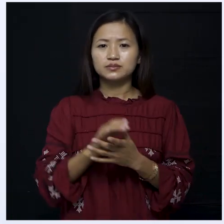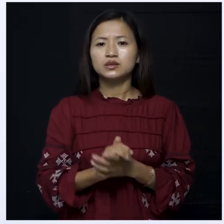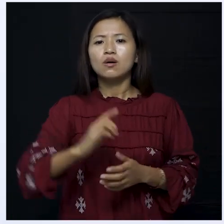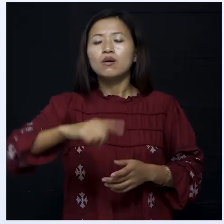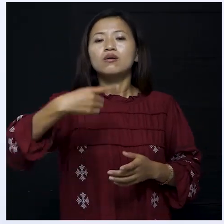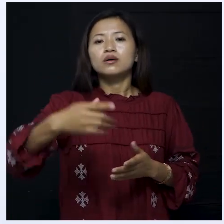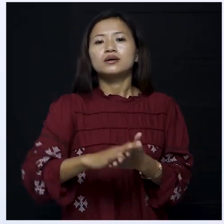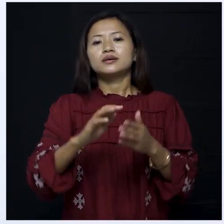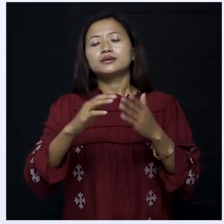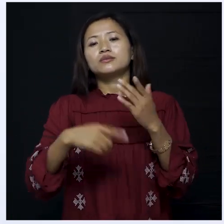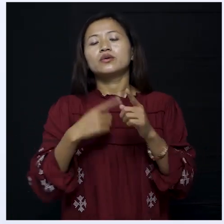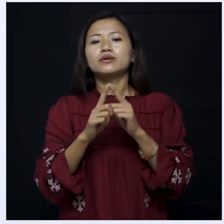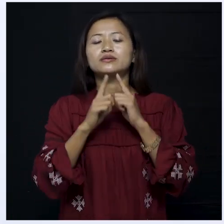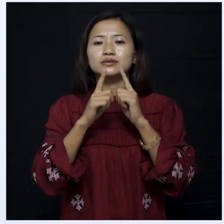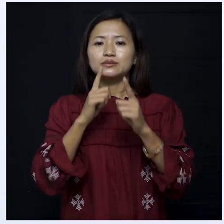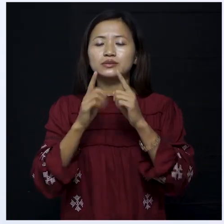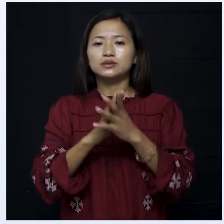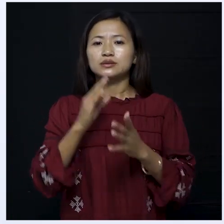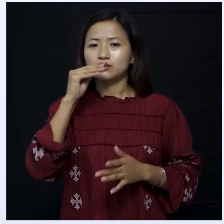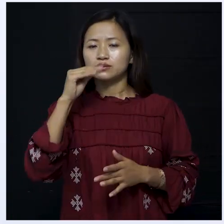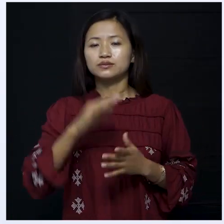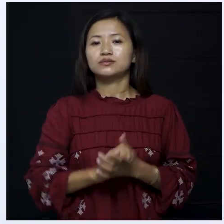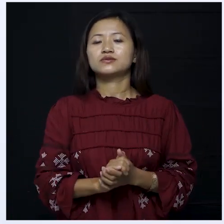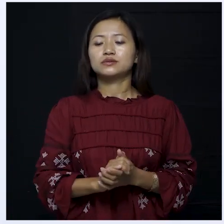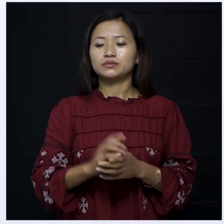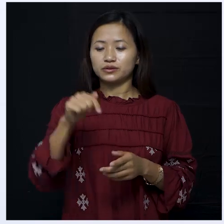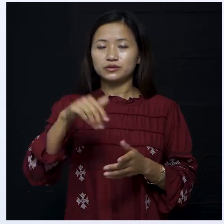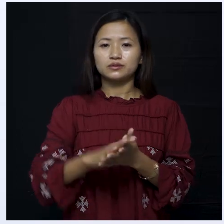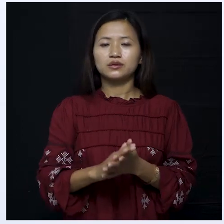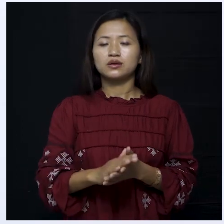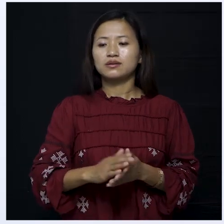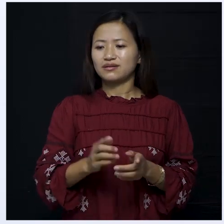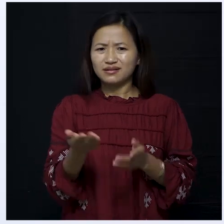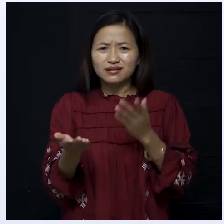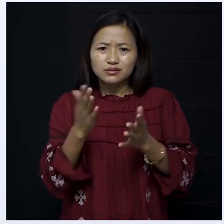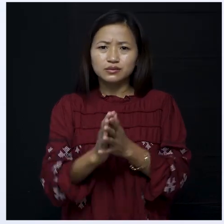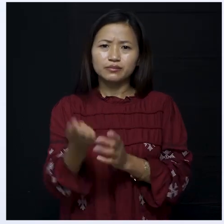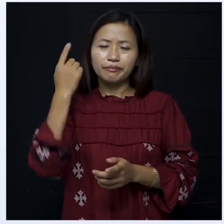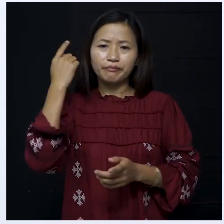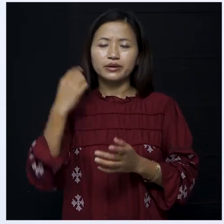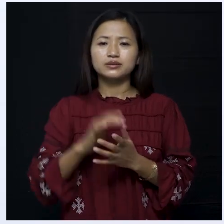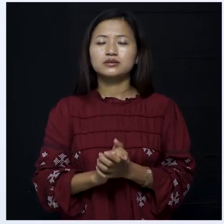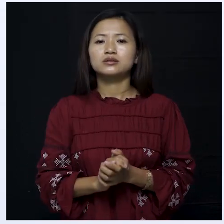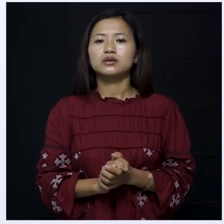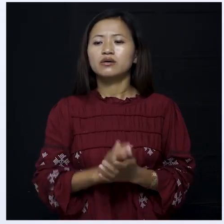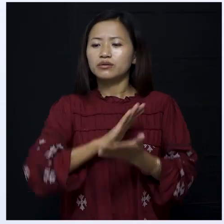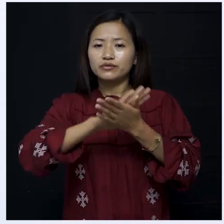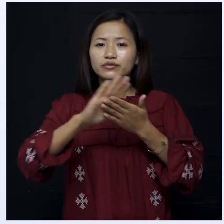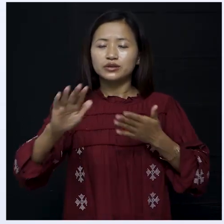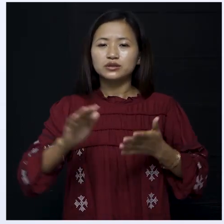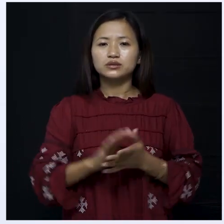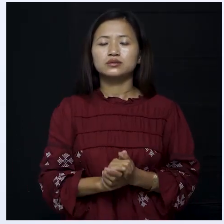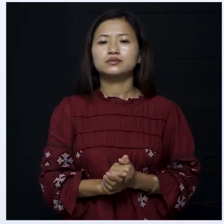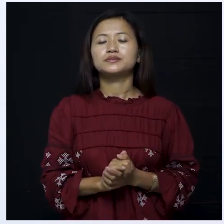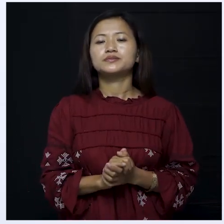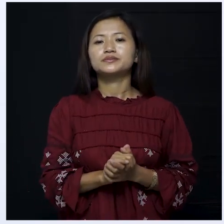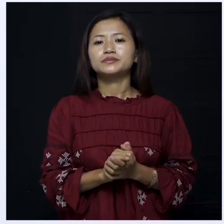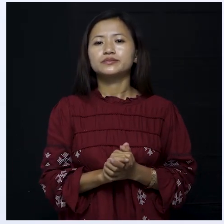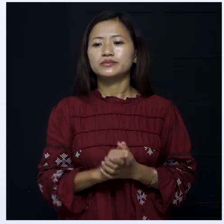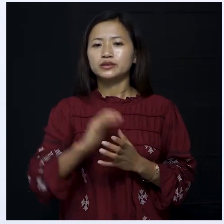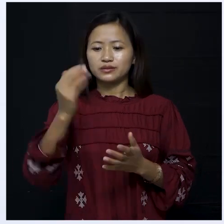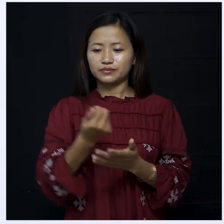always, at the moment of speaking, you are always in the present, referring to either something in the past that has already been finished, or something